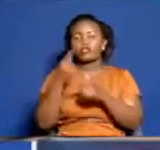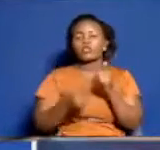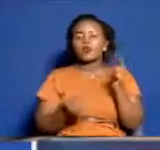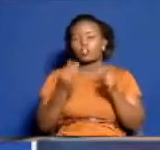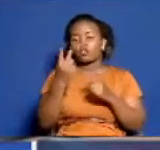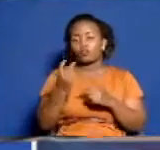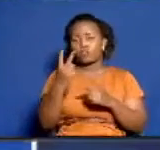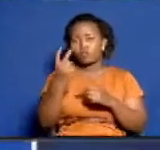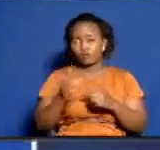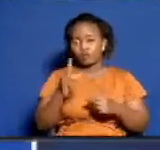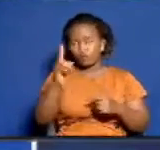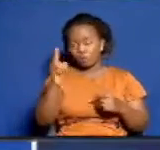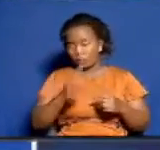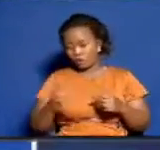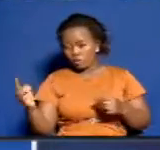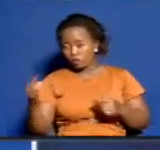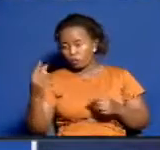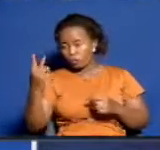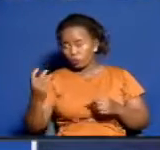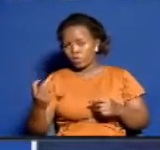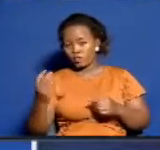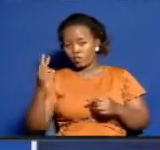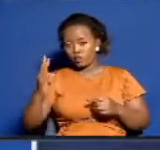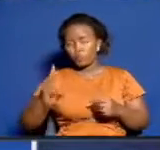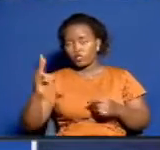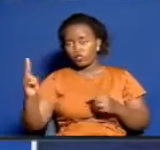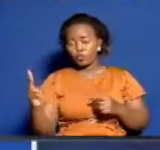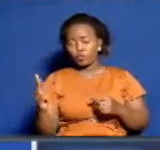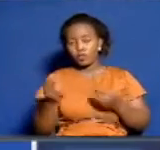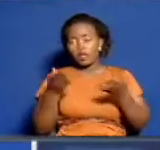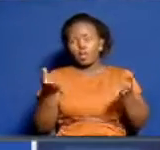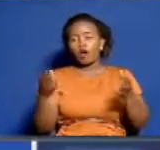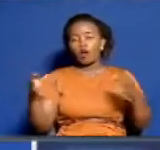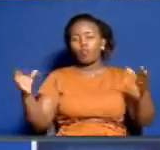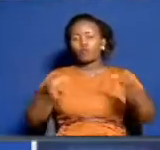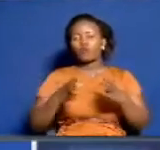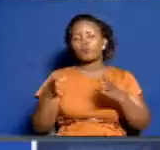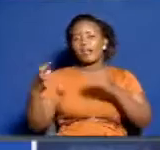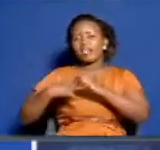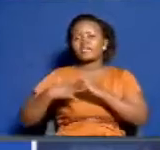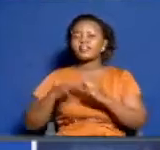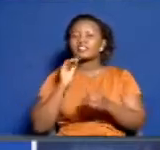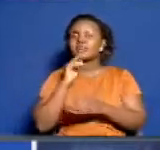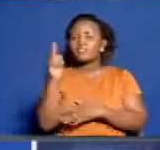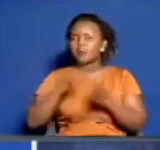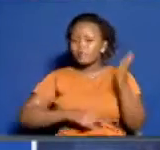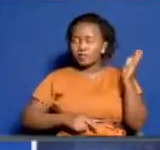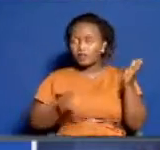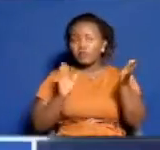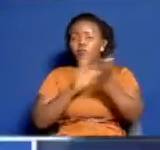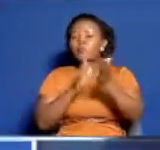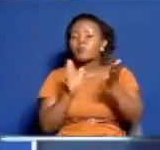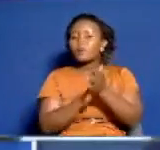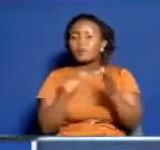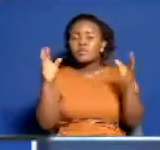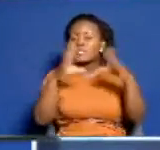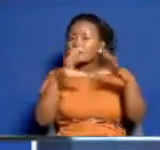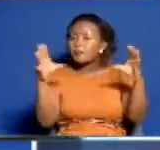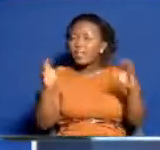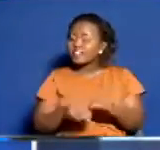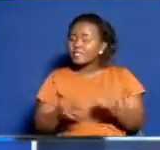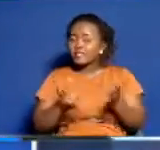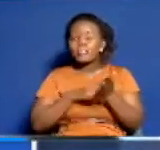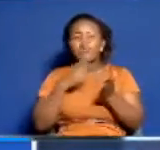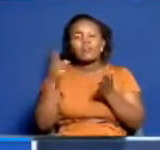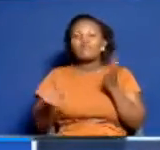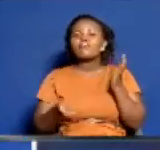2021-2022, 8 lobby groups led by Amnesty International Kenya have raised concerns that the proposed budget has failed to specify